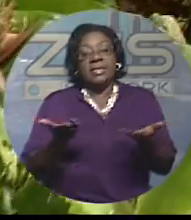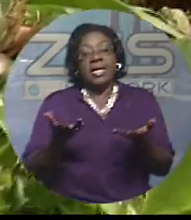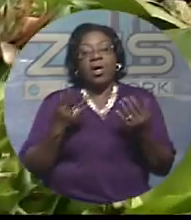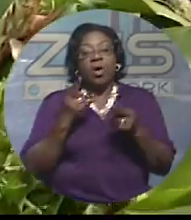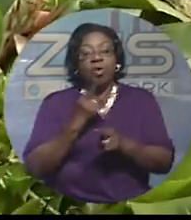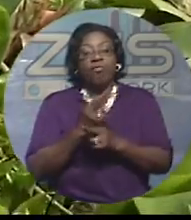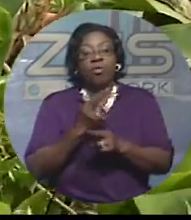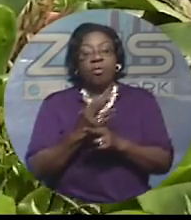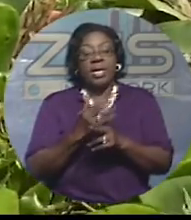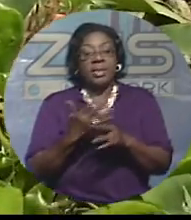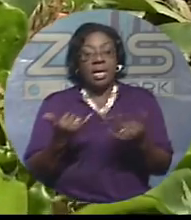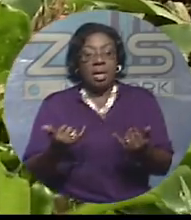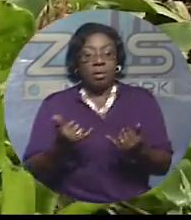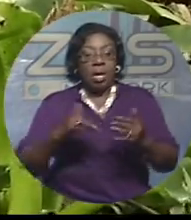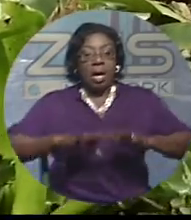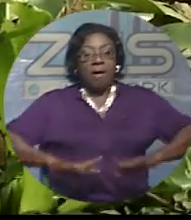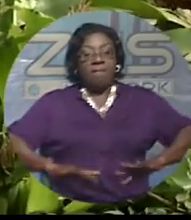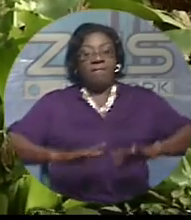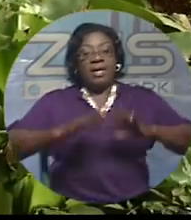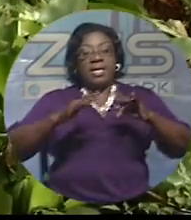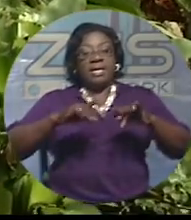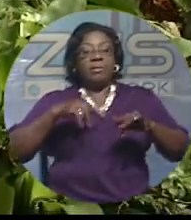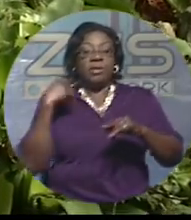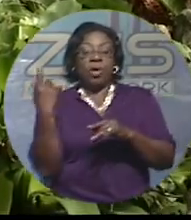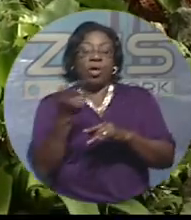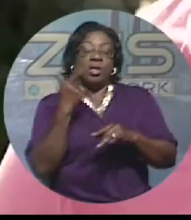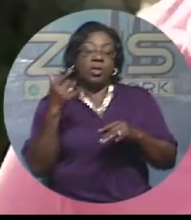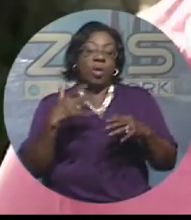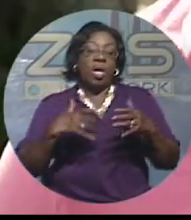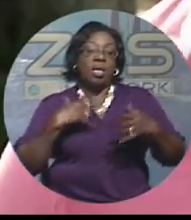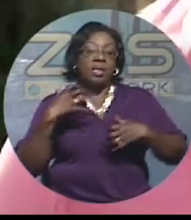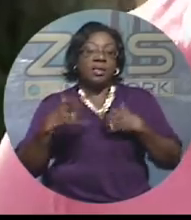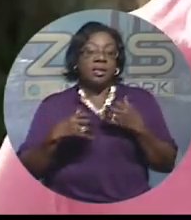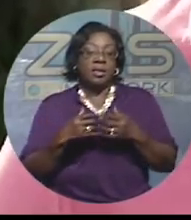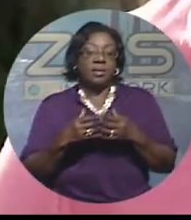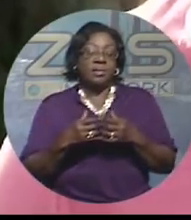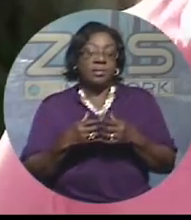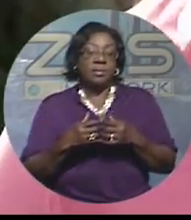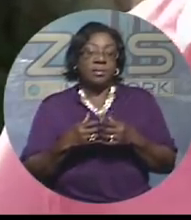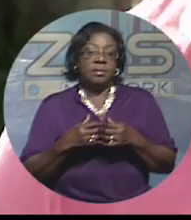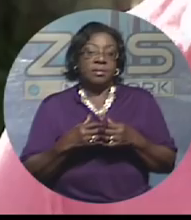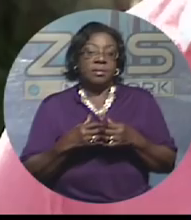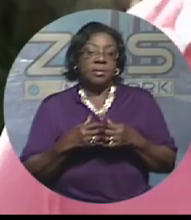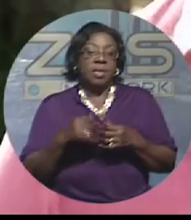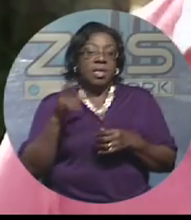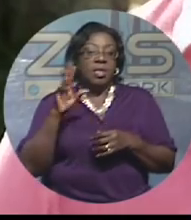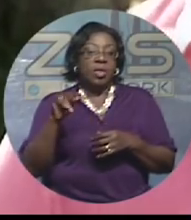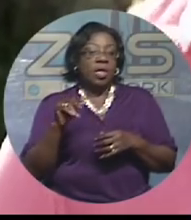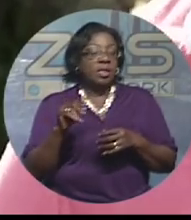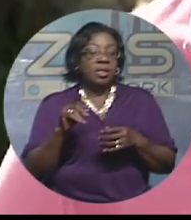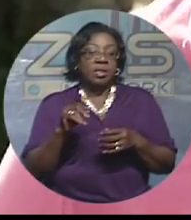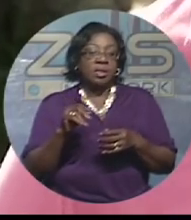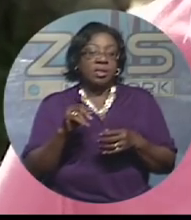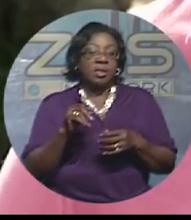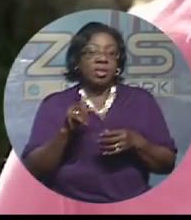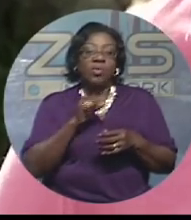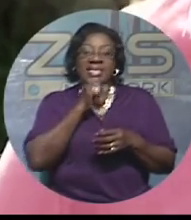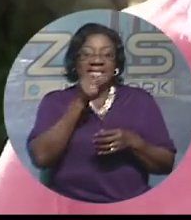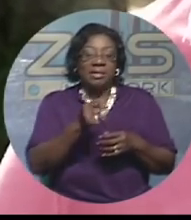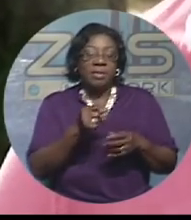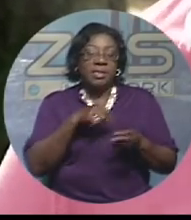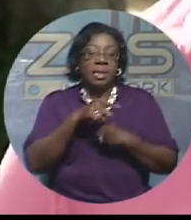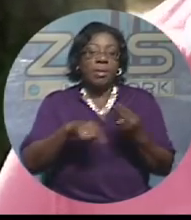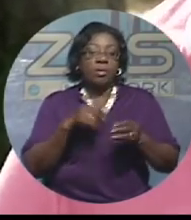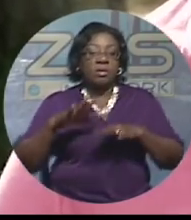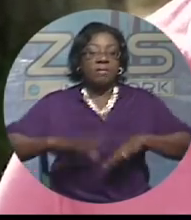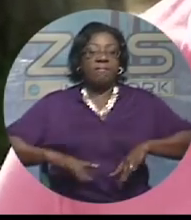now. Flooding was also an initial concern. Was it serious? Not too serious. However,